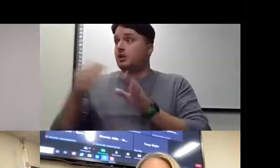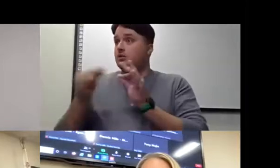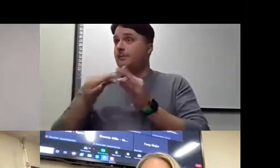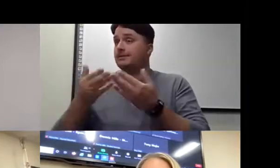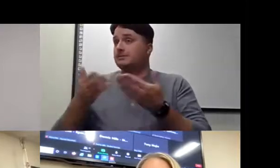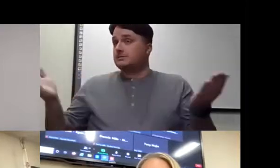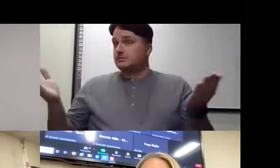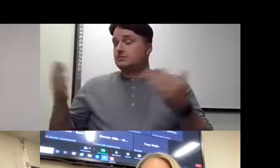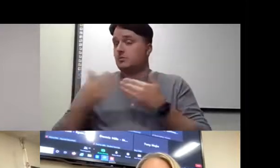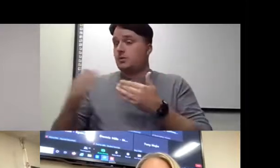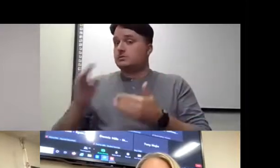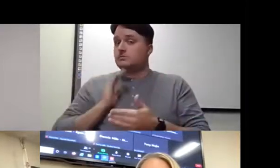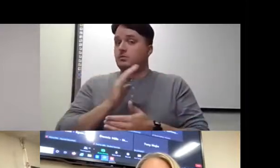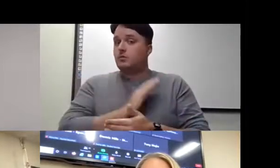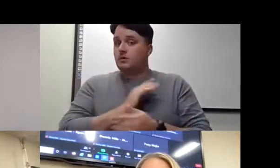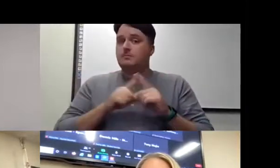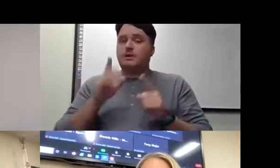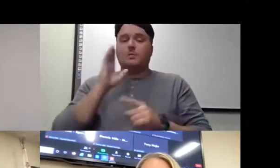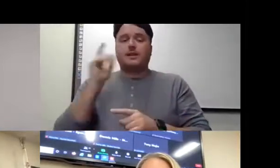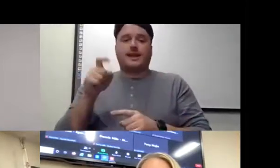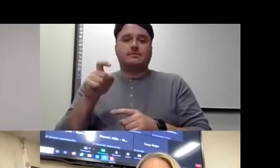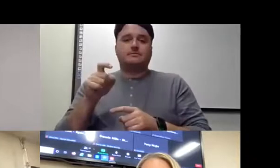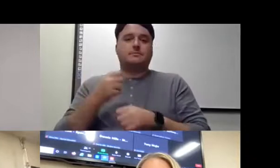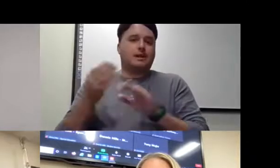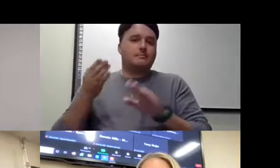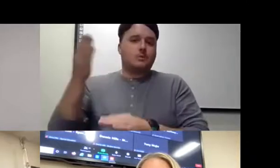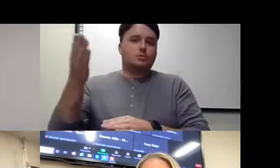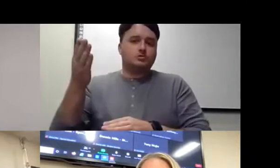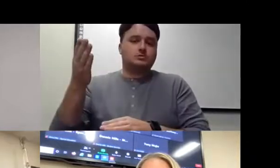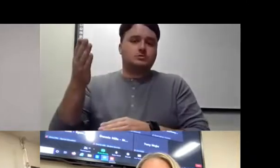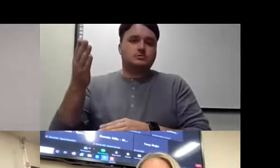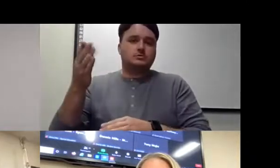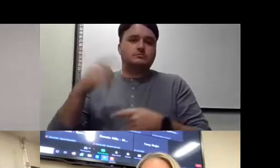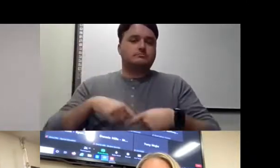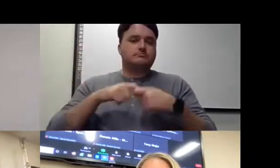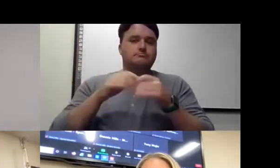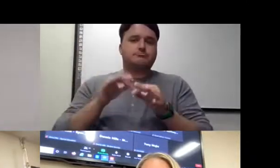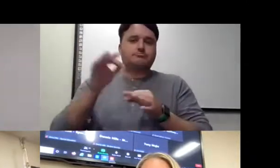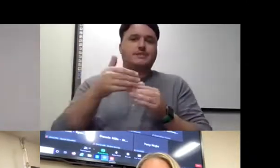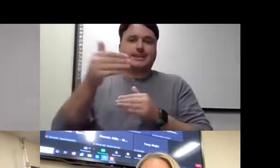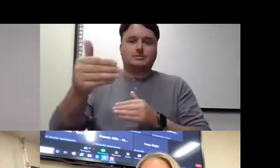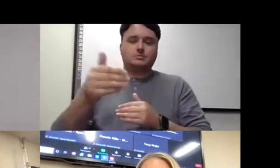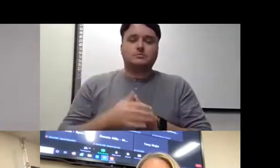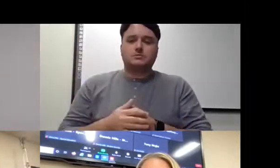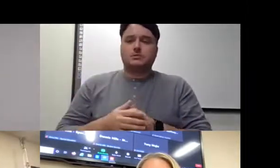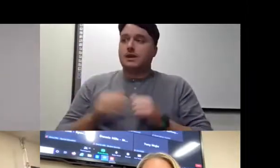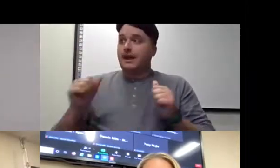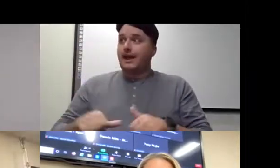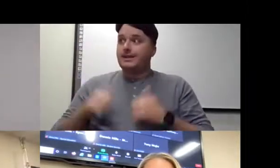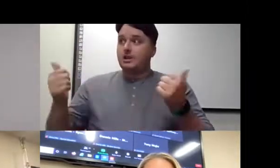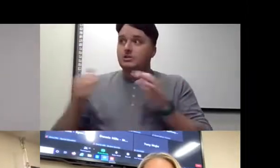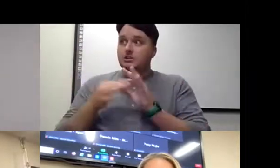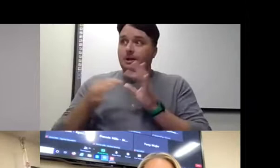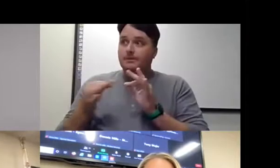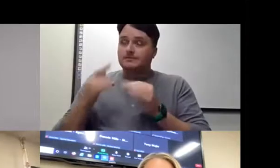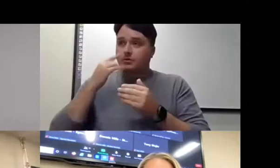the rest of the board, but we will have to, I guess, make a motion to continue this item to the next meeting. Okay. Any other comments from